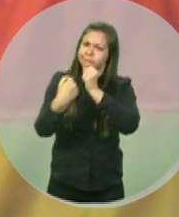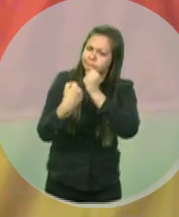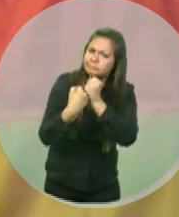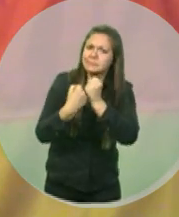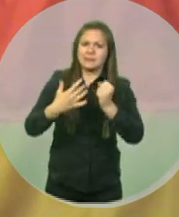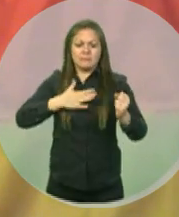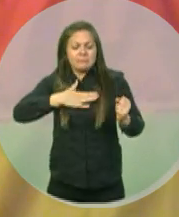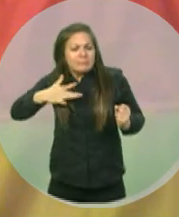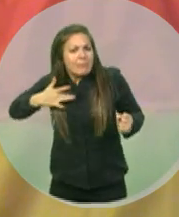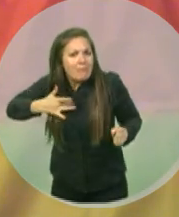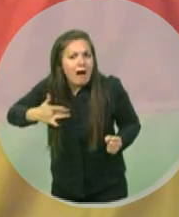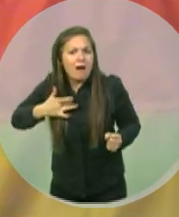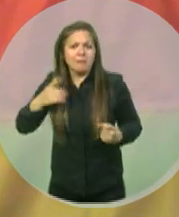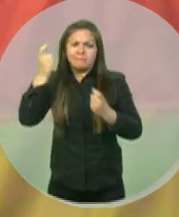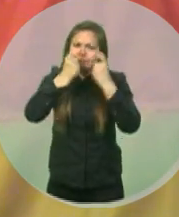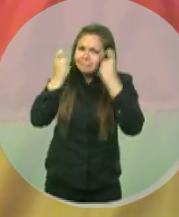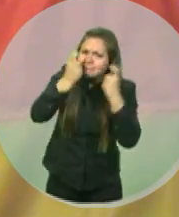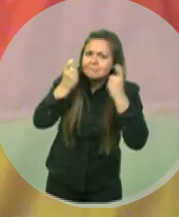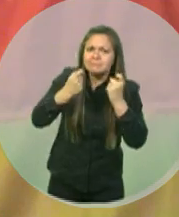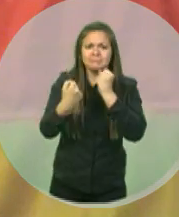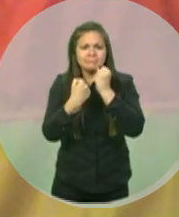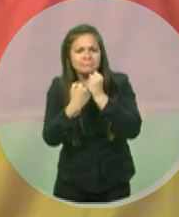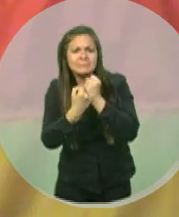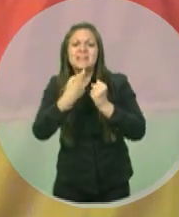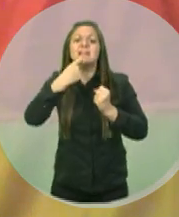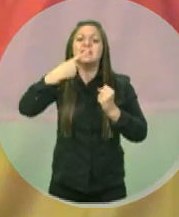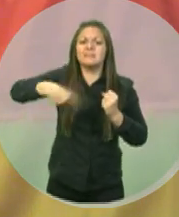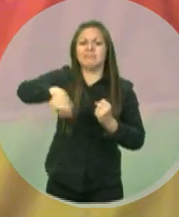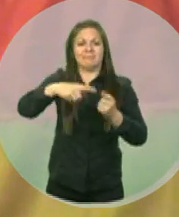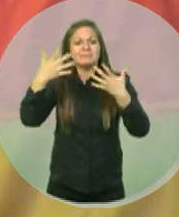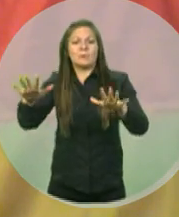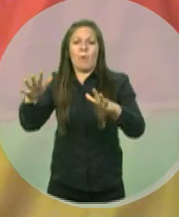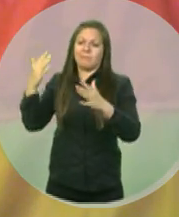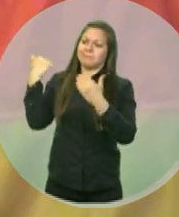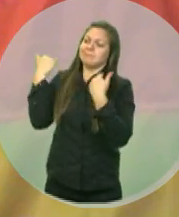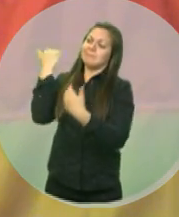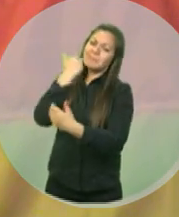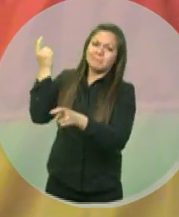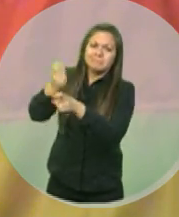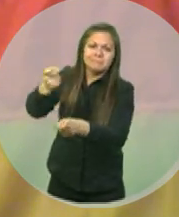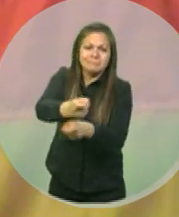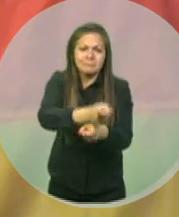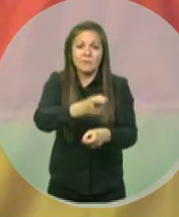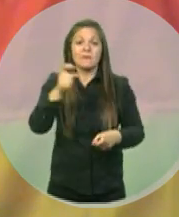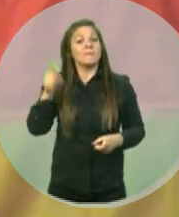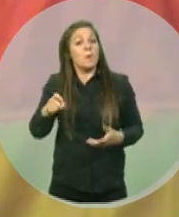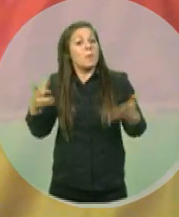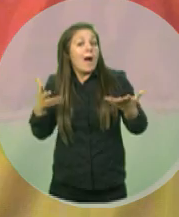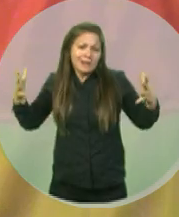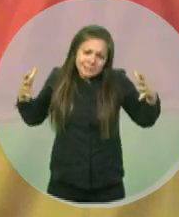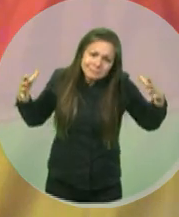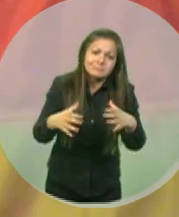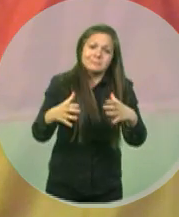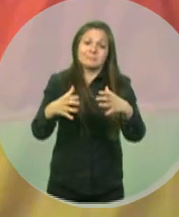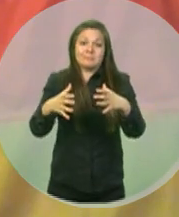lot of people who feel the same way as I do, that care for those who are bullied,